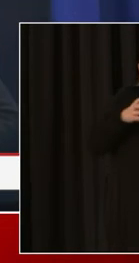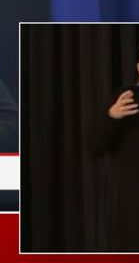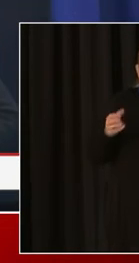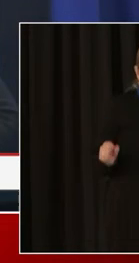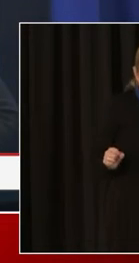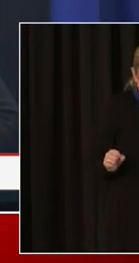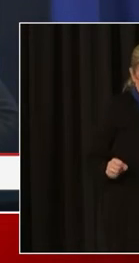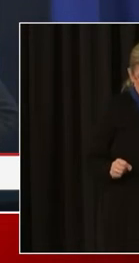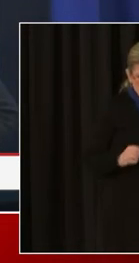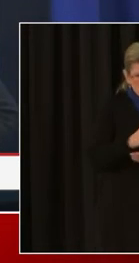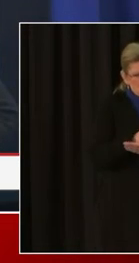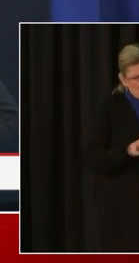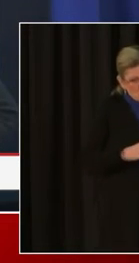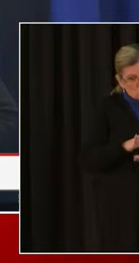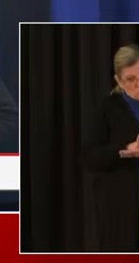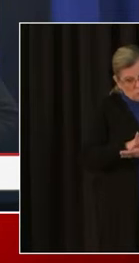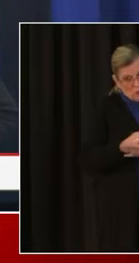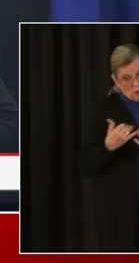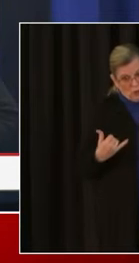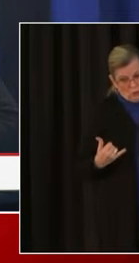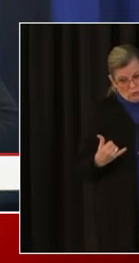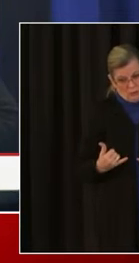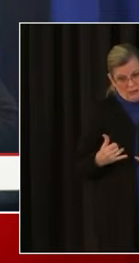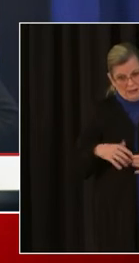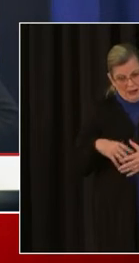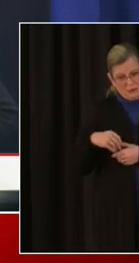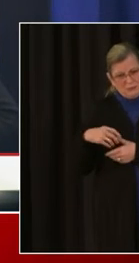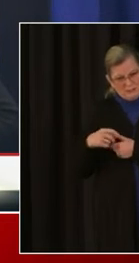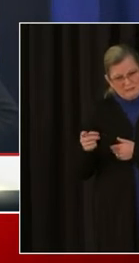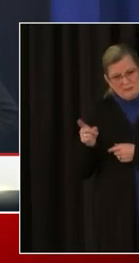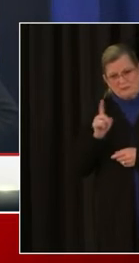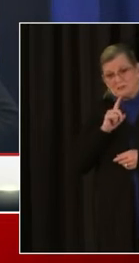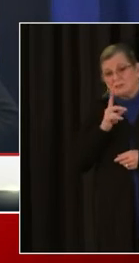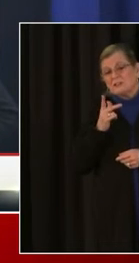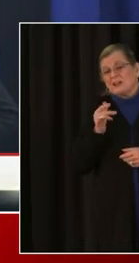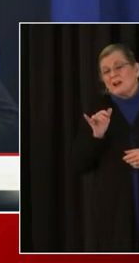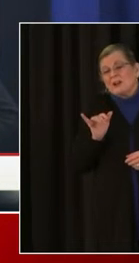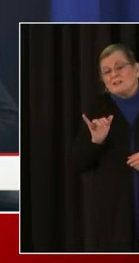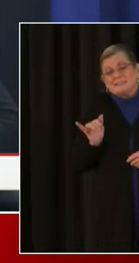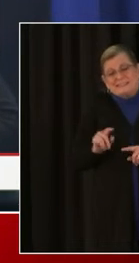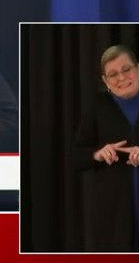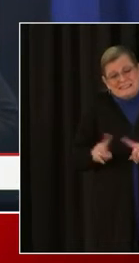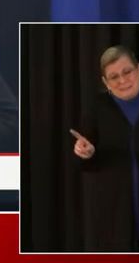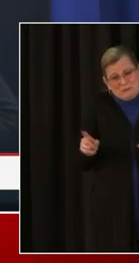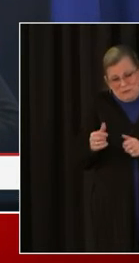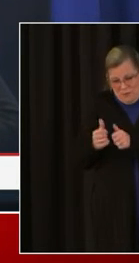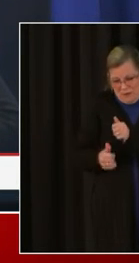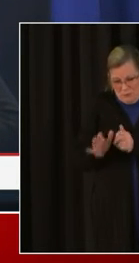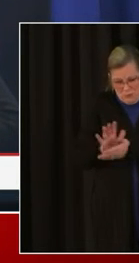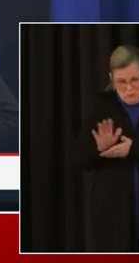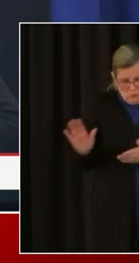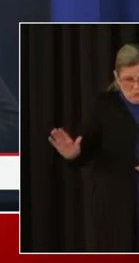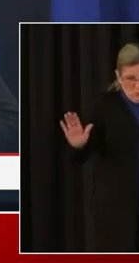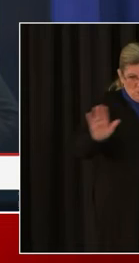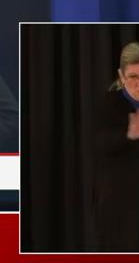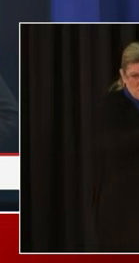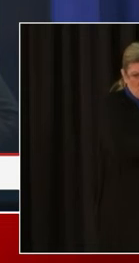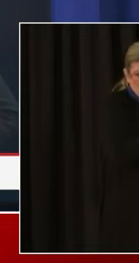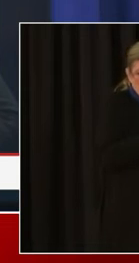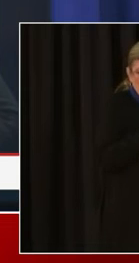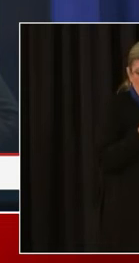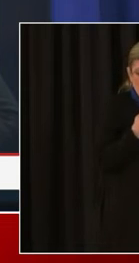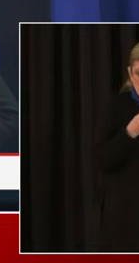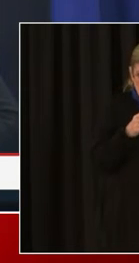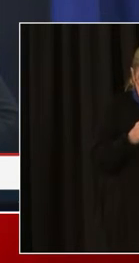and some schools are currently utilizing outdoor space. Obviously, that looks different at each campus, but for example, I had an